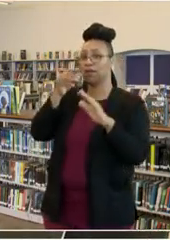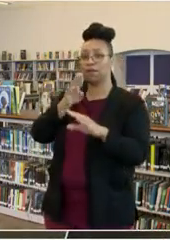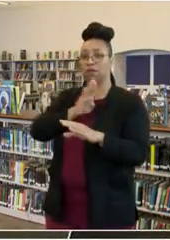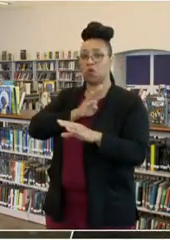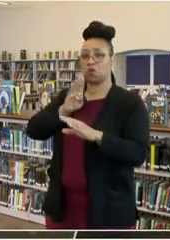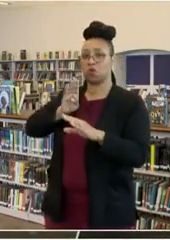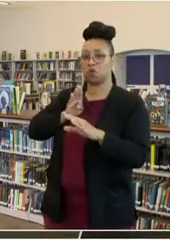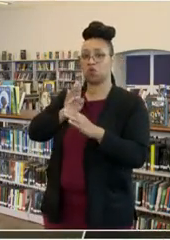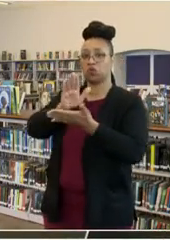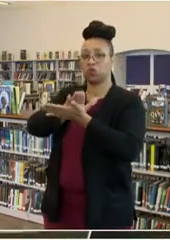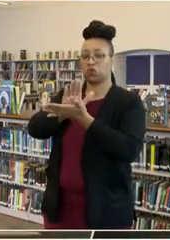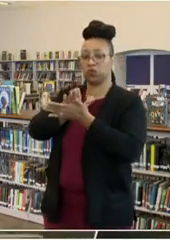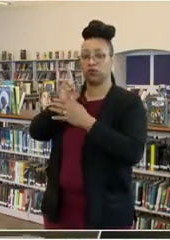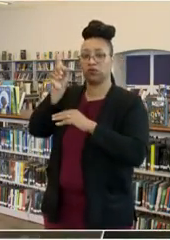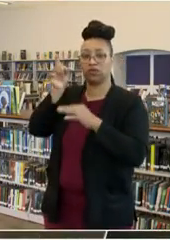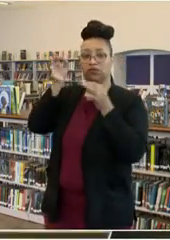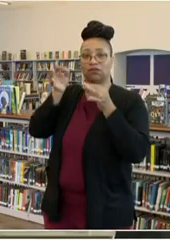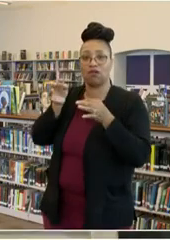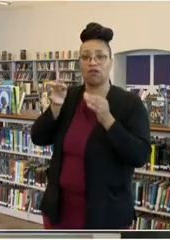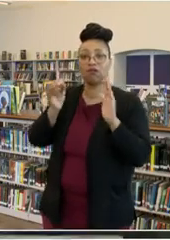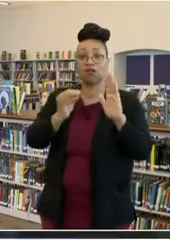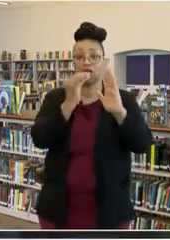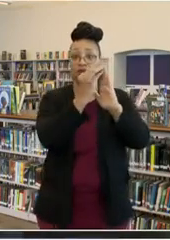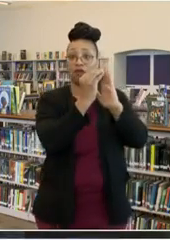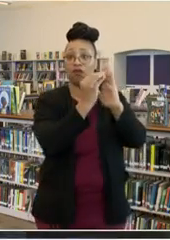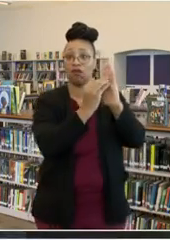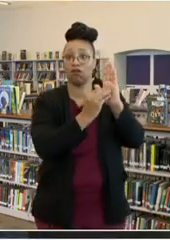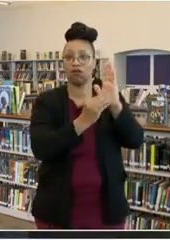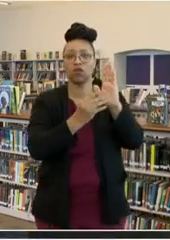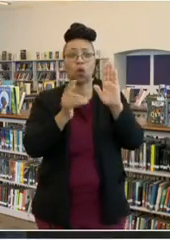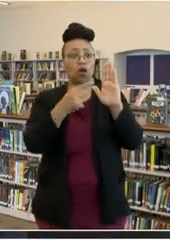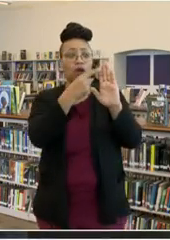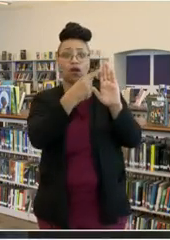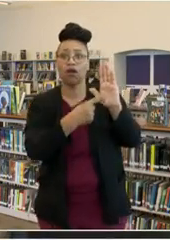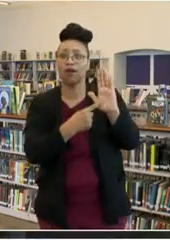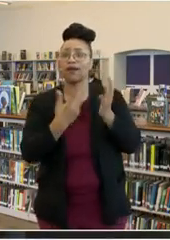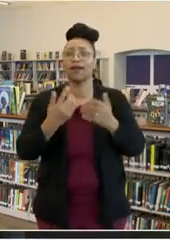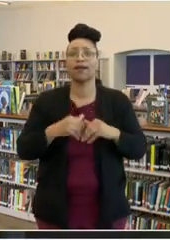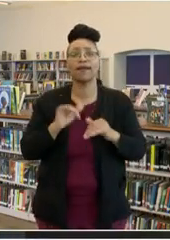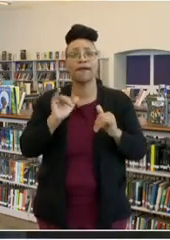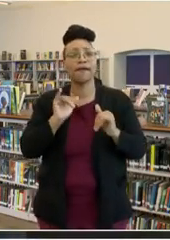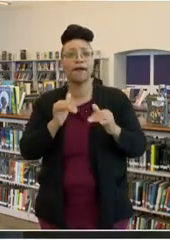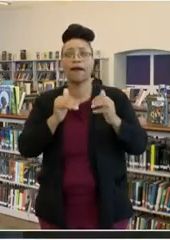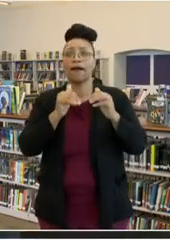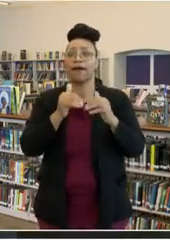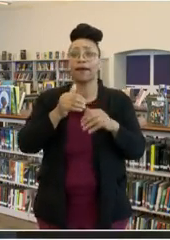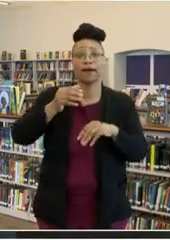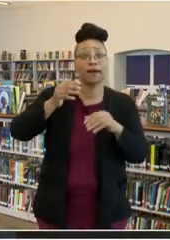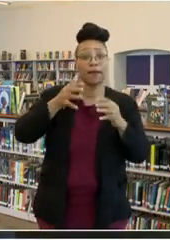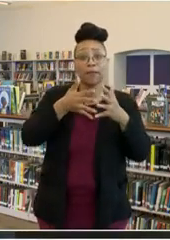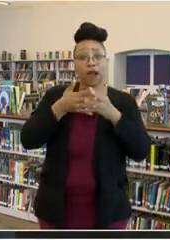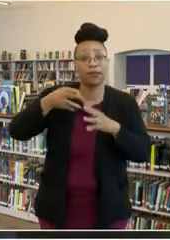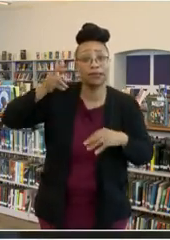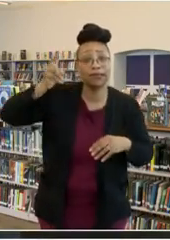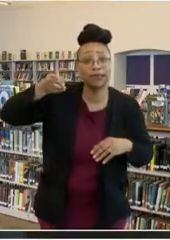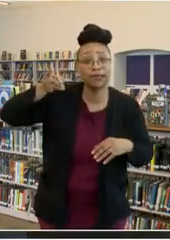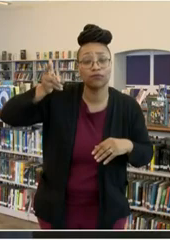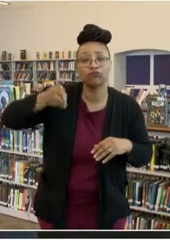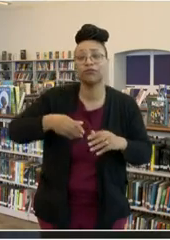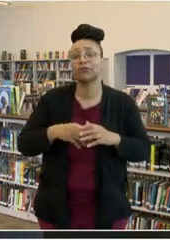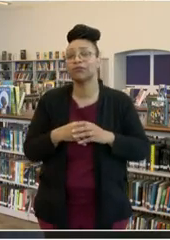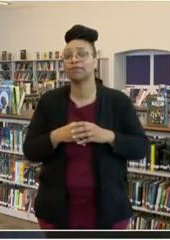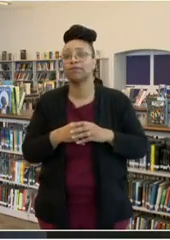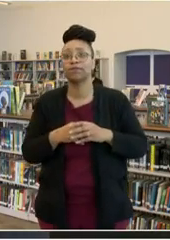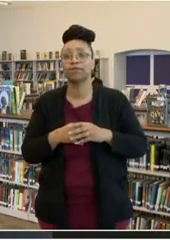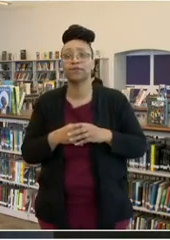to teaching both American history and DC history. I am excited about tweaks in the standards, particularly in